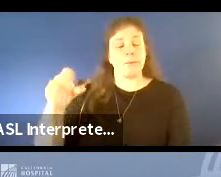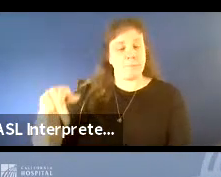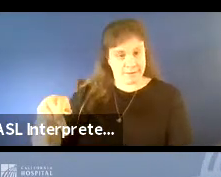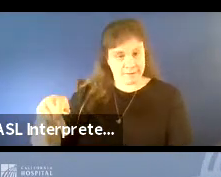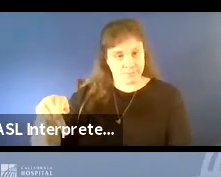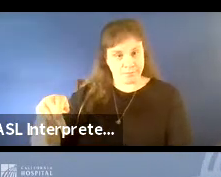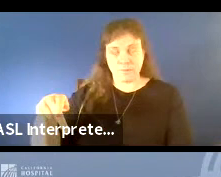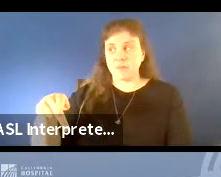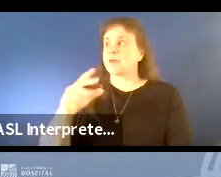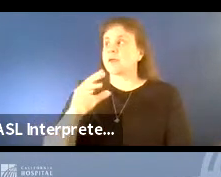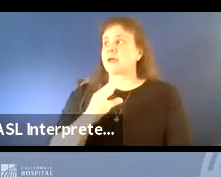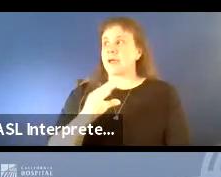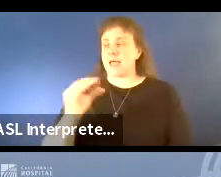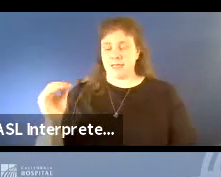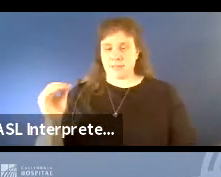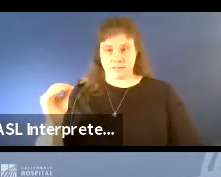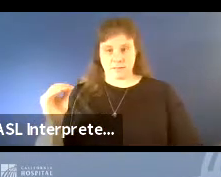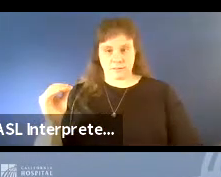And then